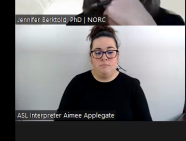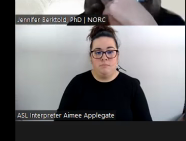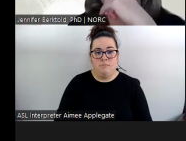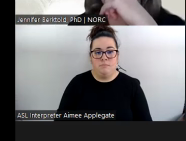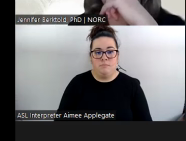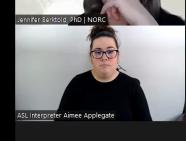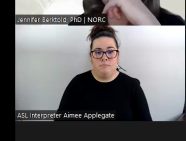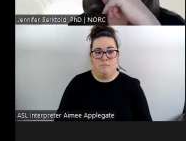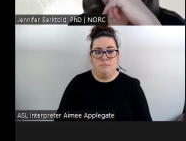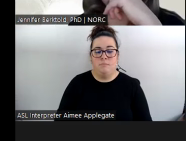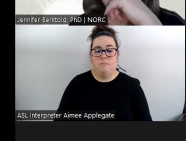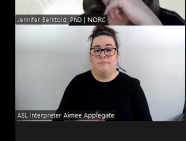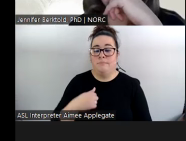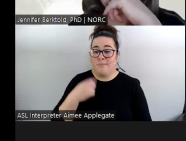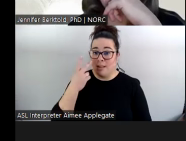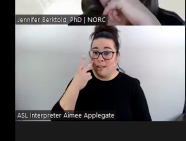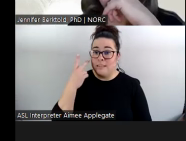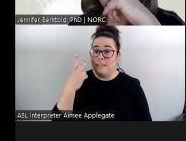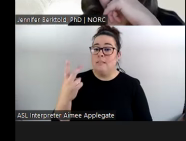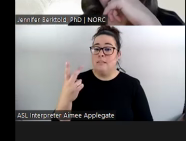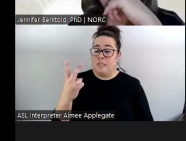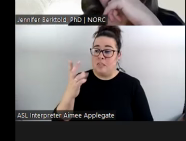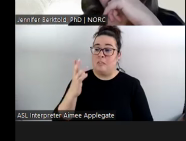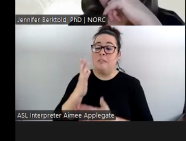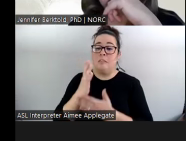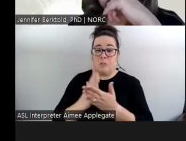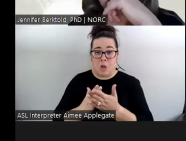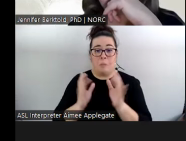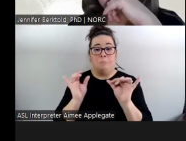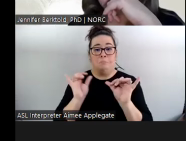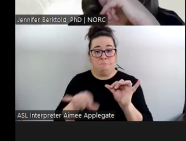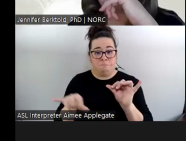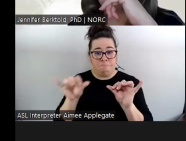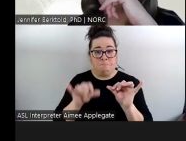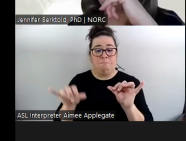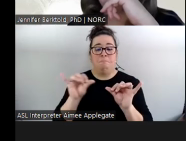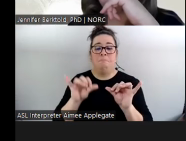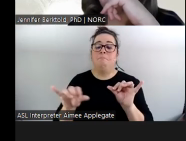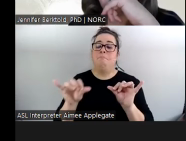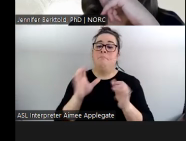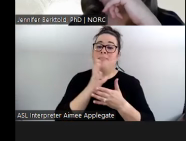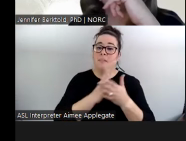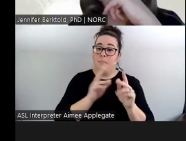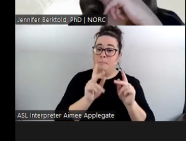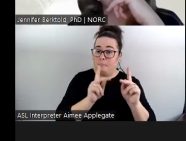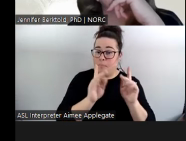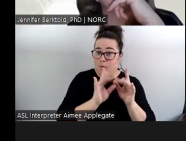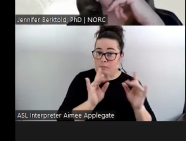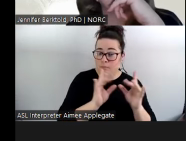Looks like I'm seeing some trends here. Several folks mentioning mental health,